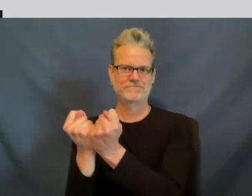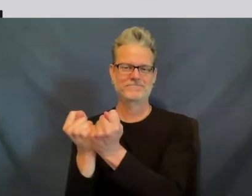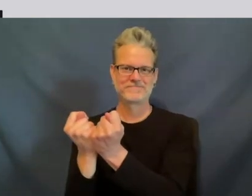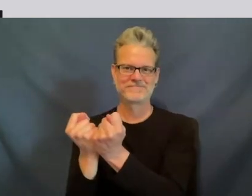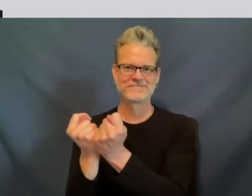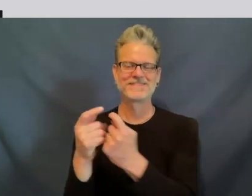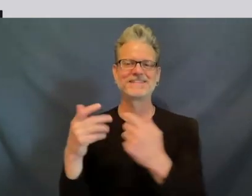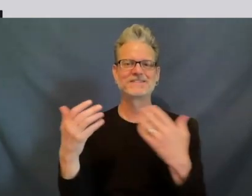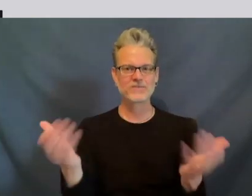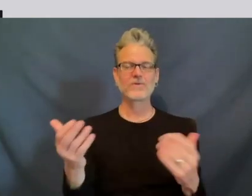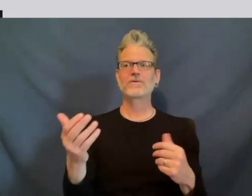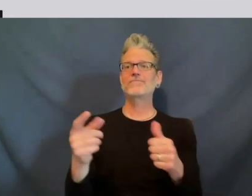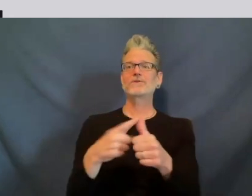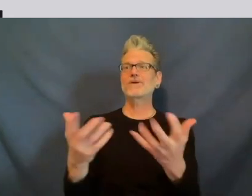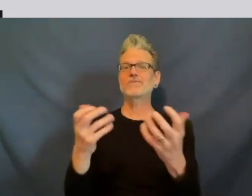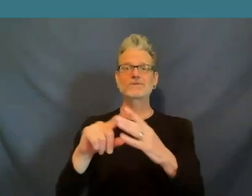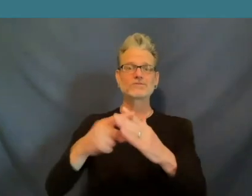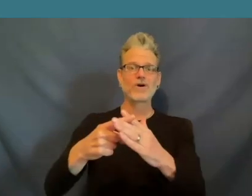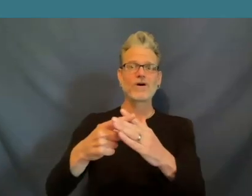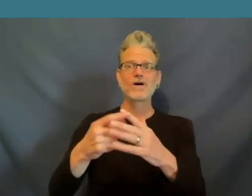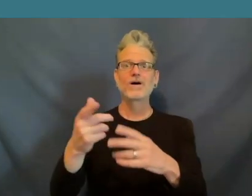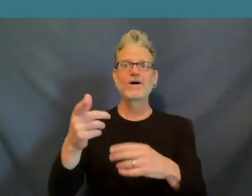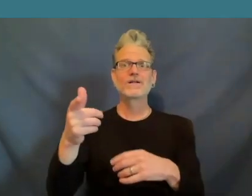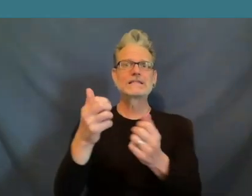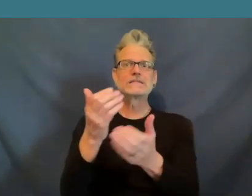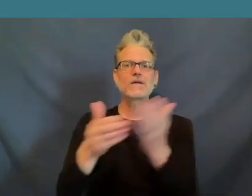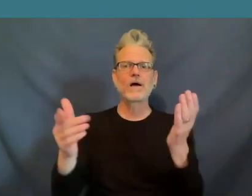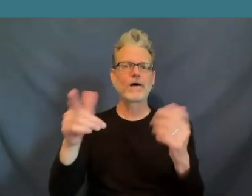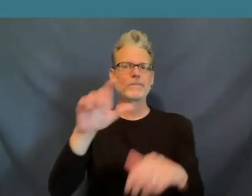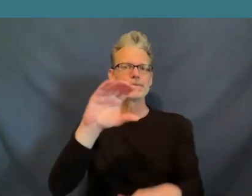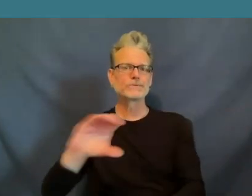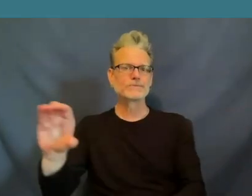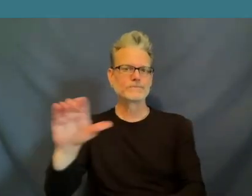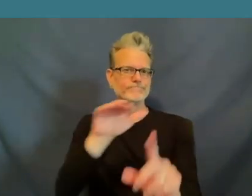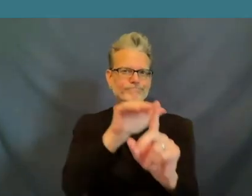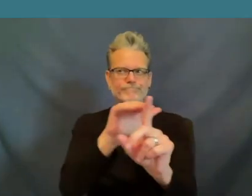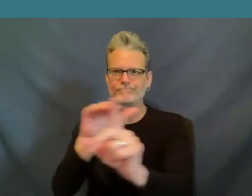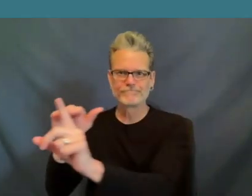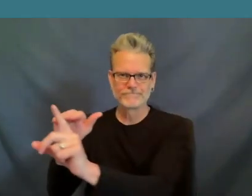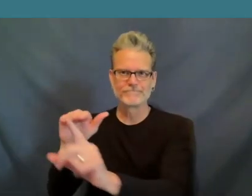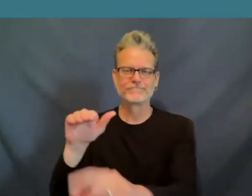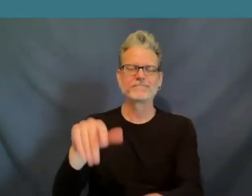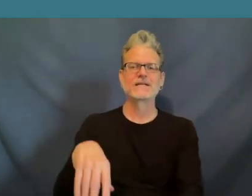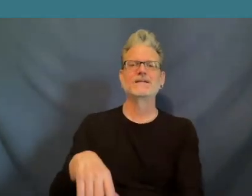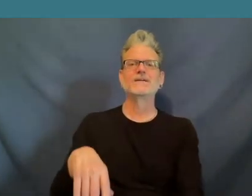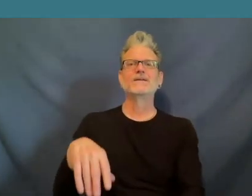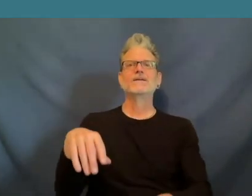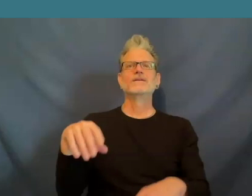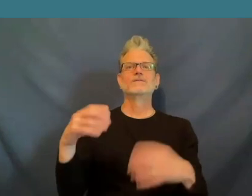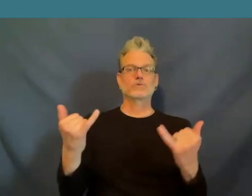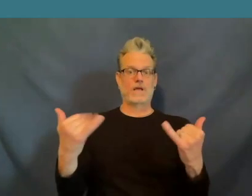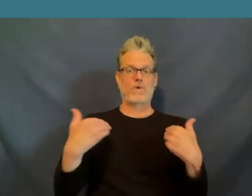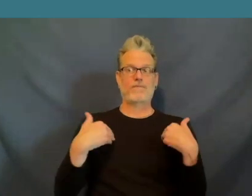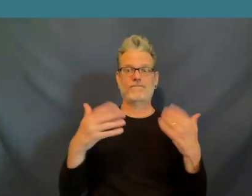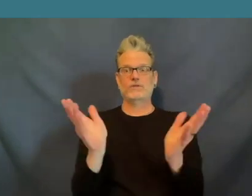So I wanted to kick it off with some Zoom reminders today. We are going to have the chat box